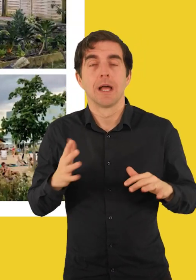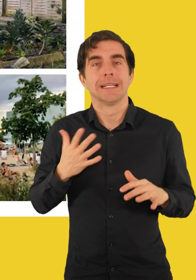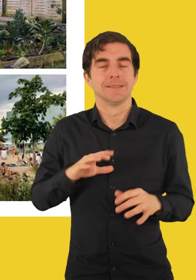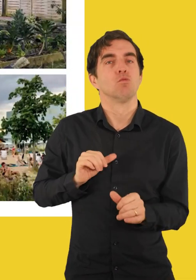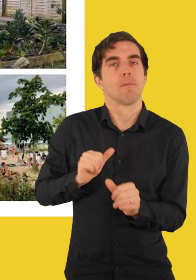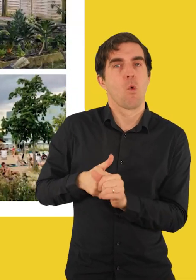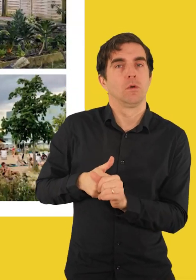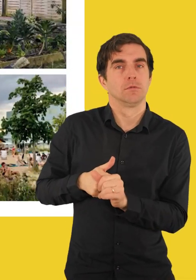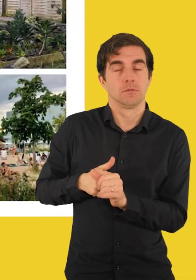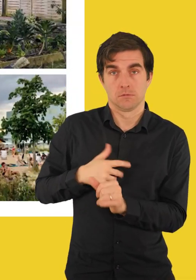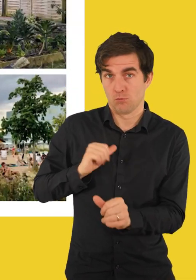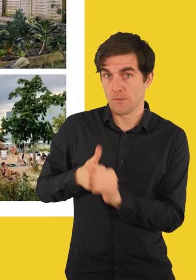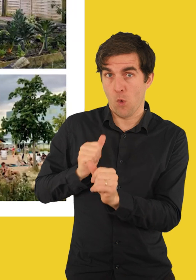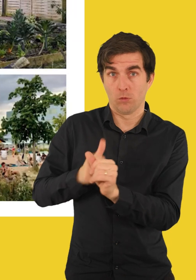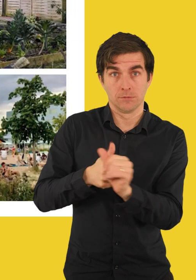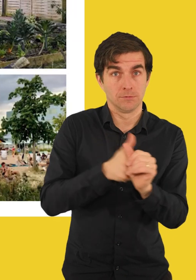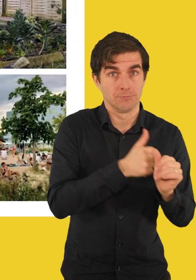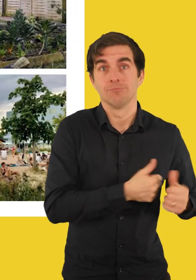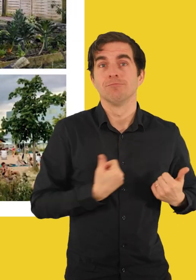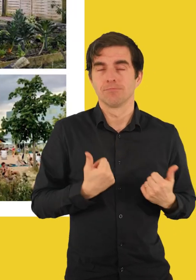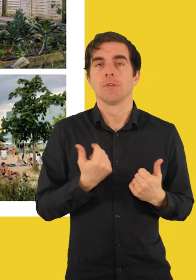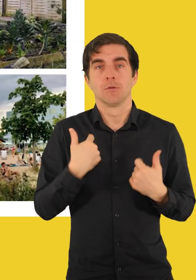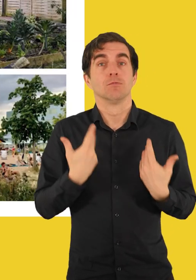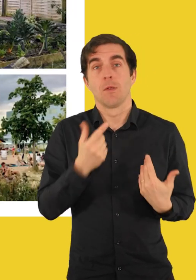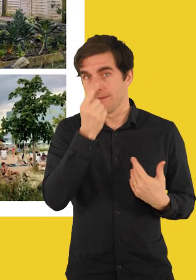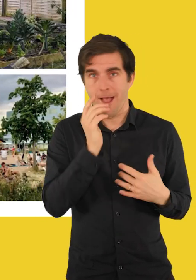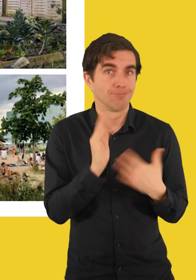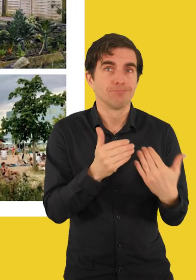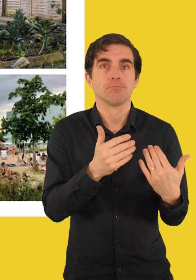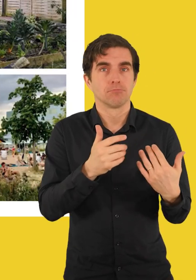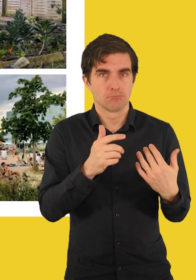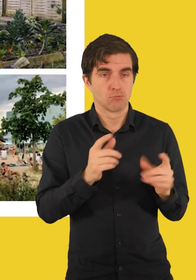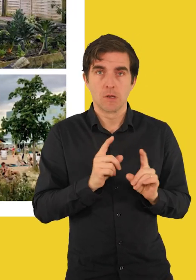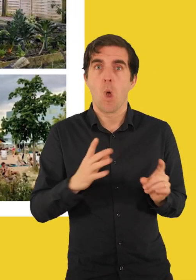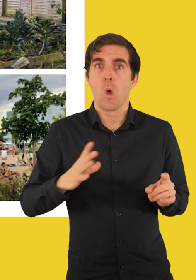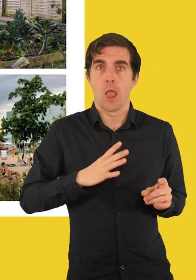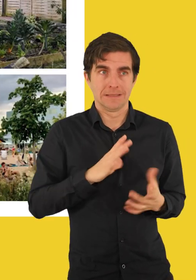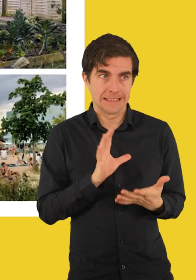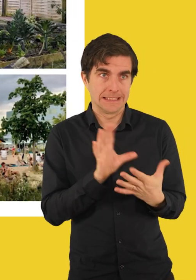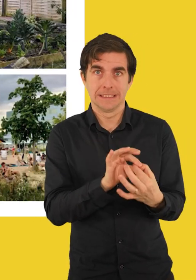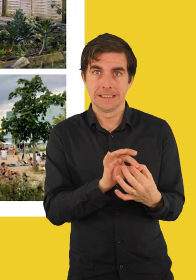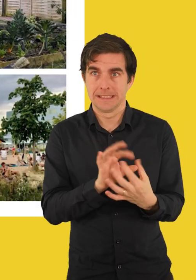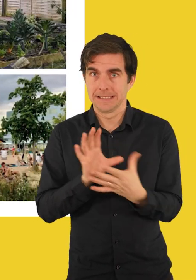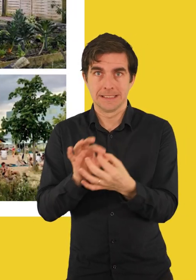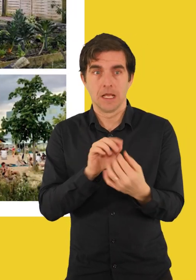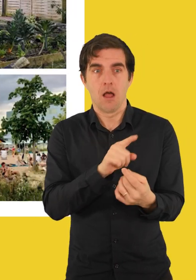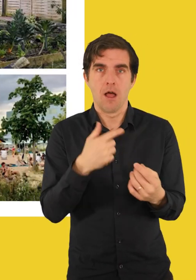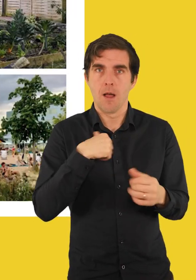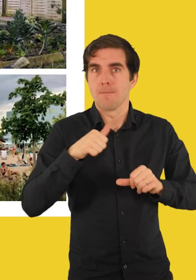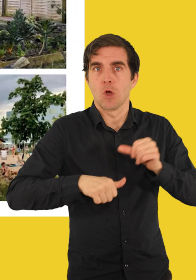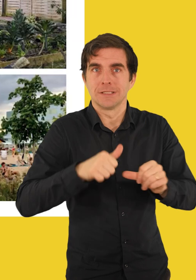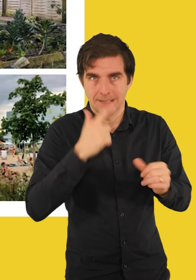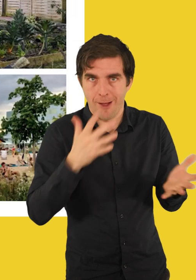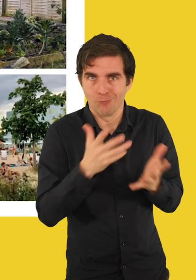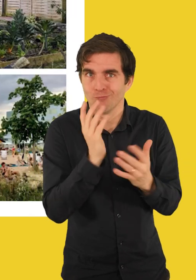So they need the support, and we are now implementing a process that we are